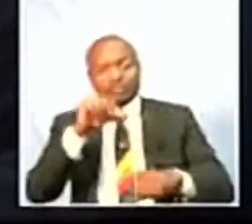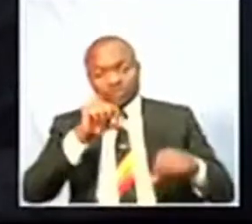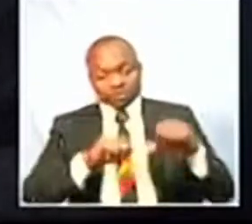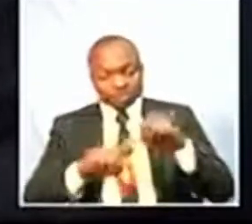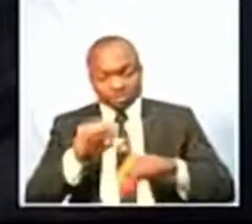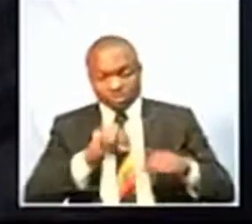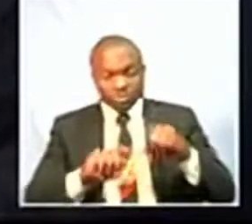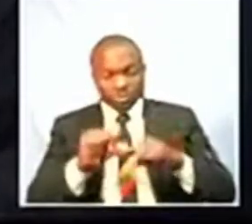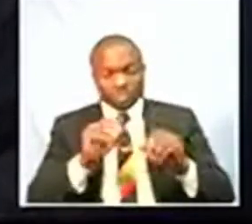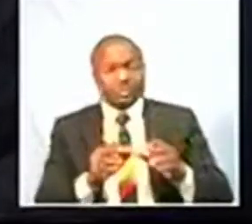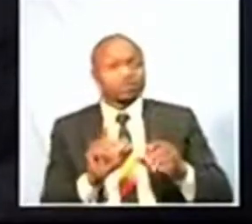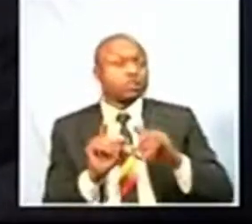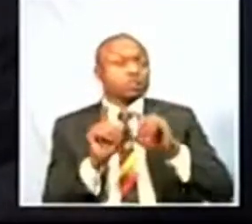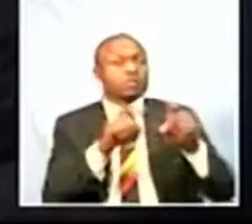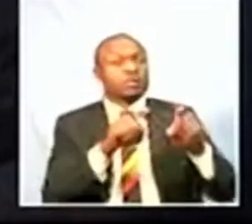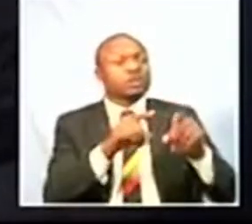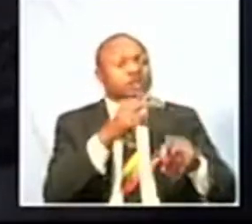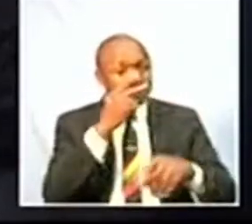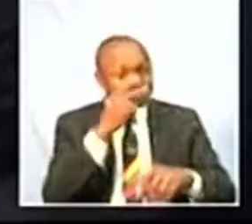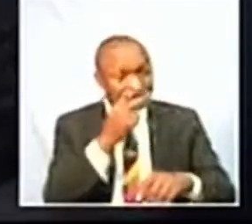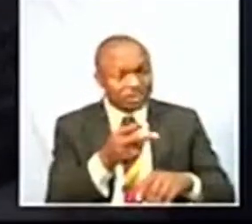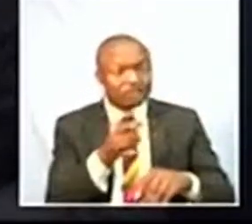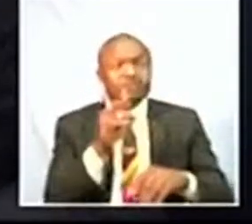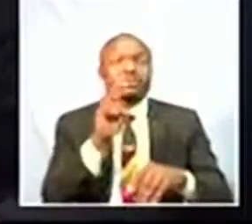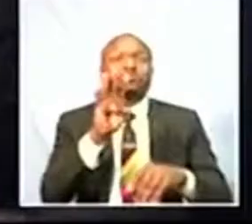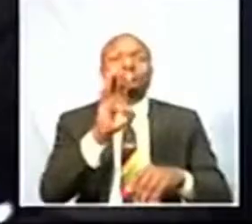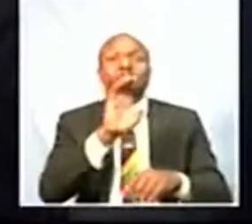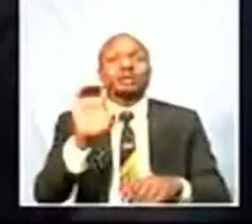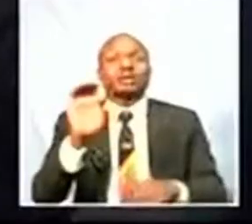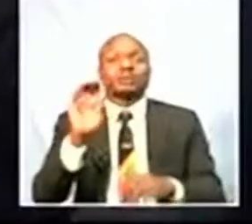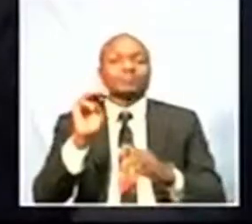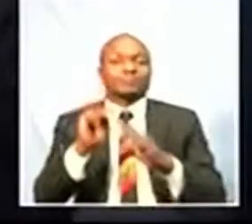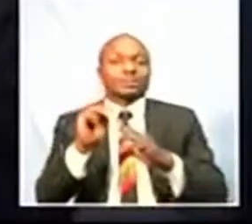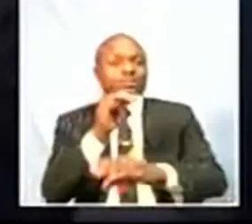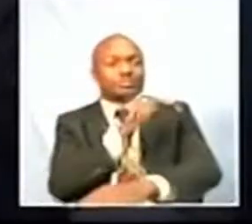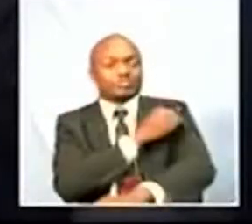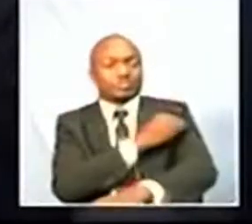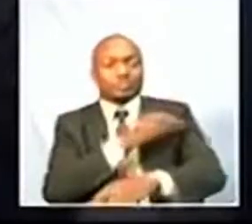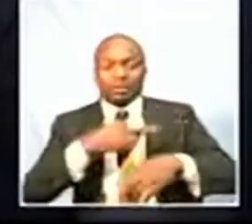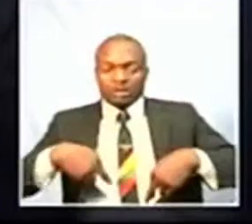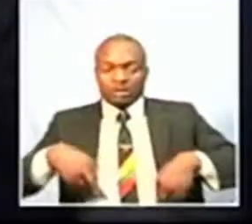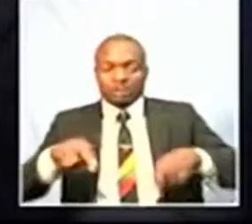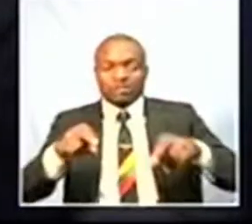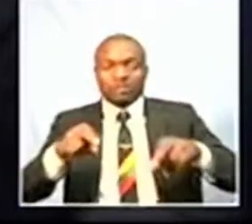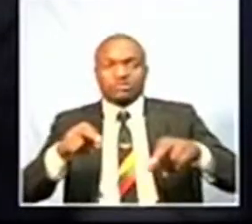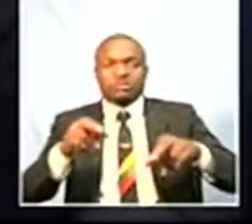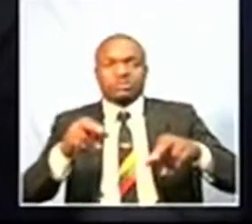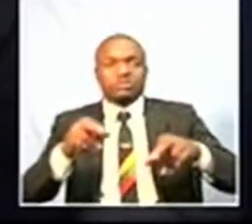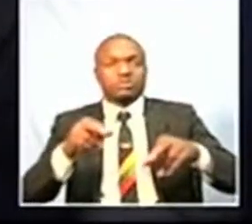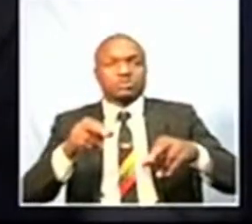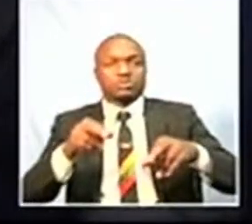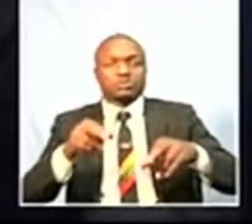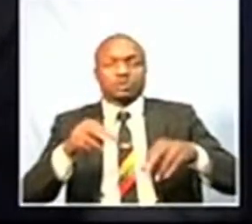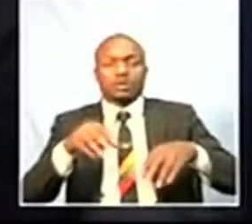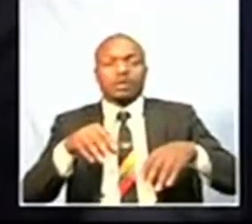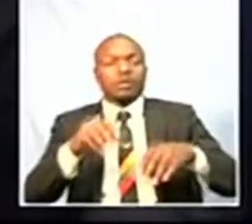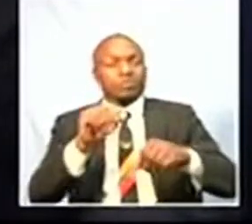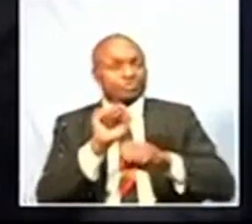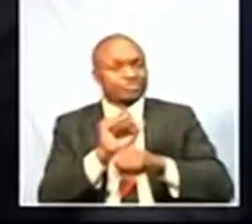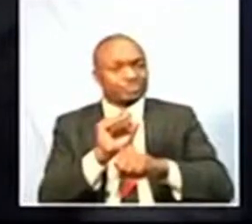they found that about 400 meters of the road was not done,